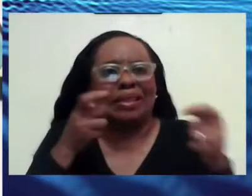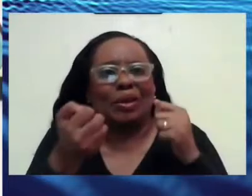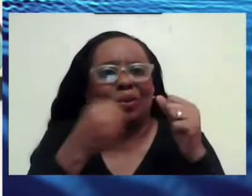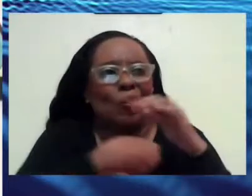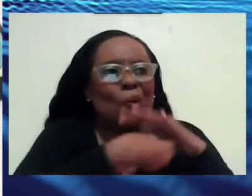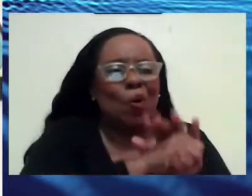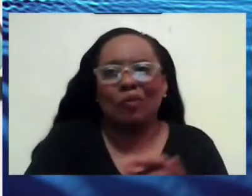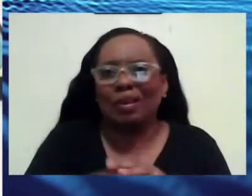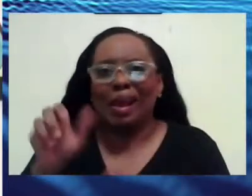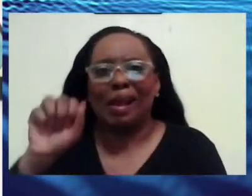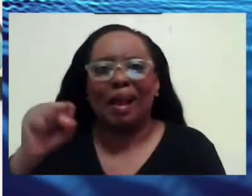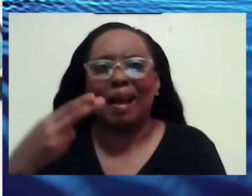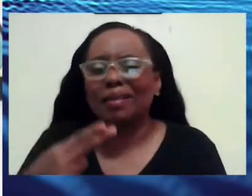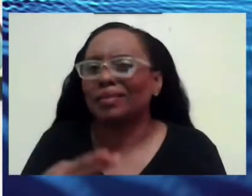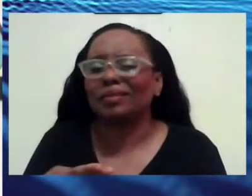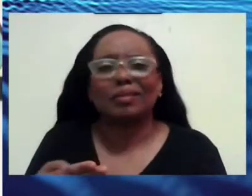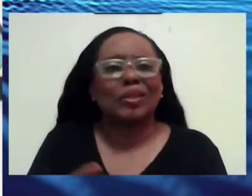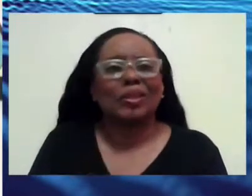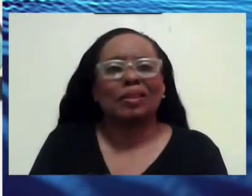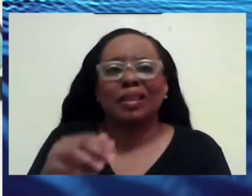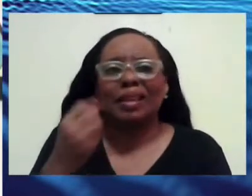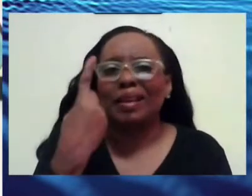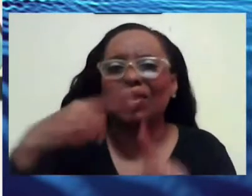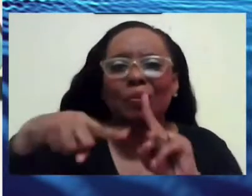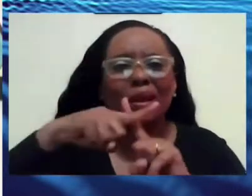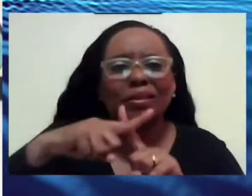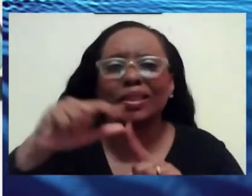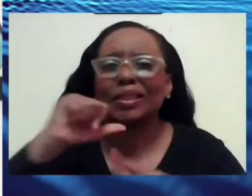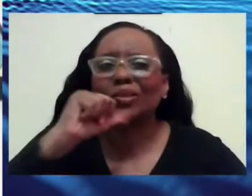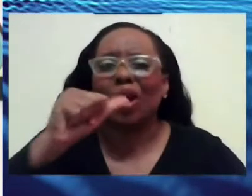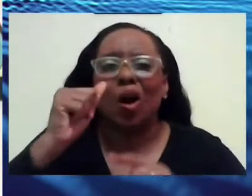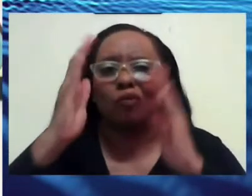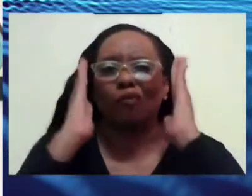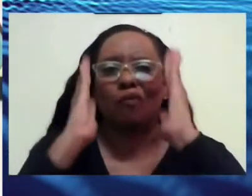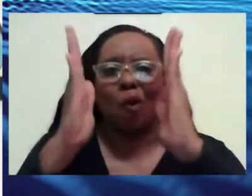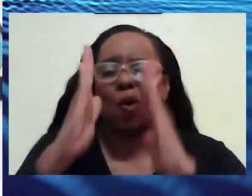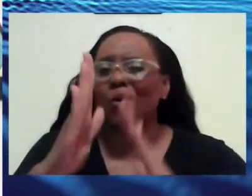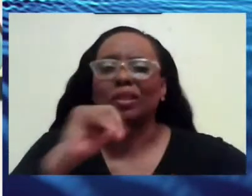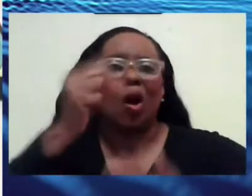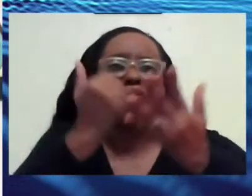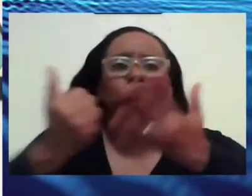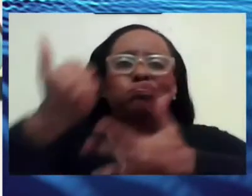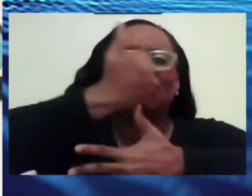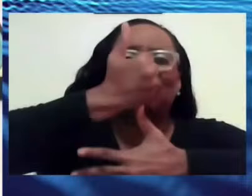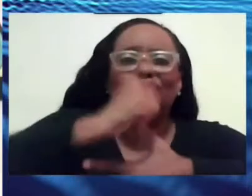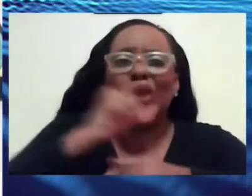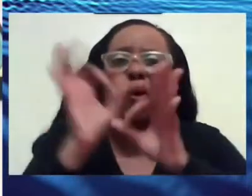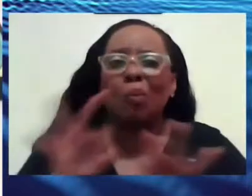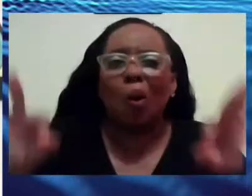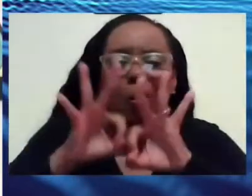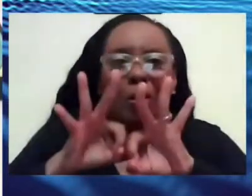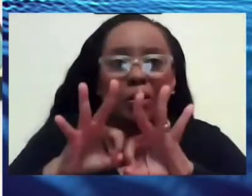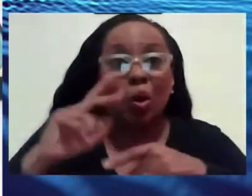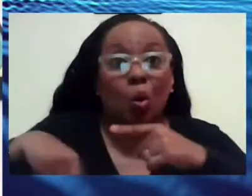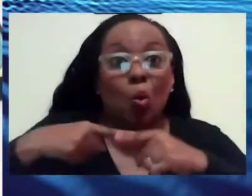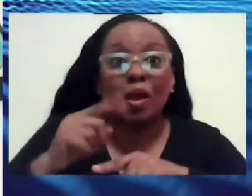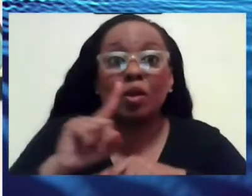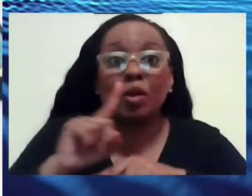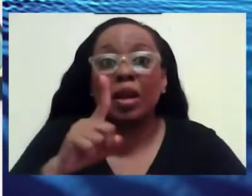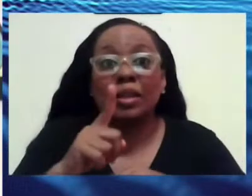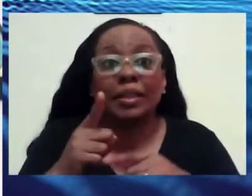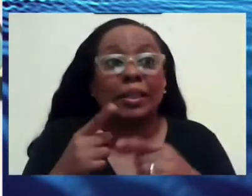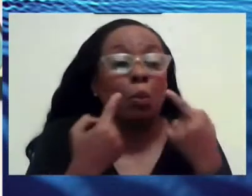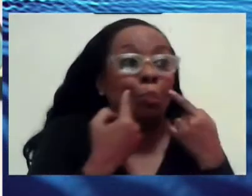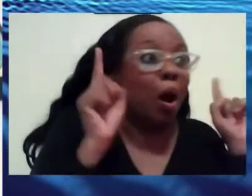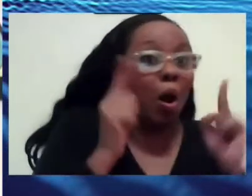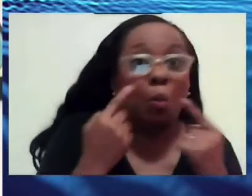think we just need to get the country back to a level of normalcy. And so long as we're able to overcome this period, I give the